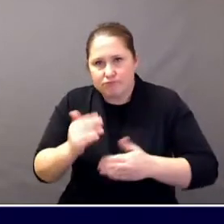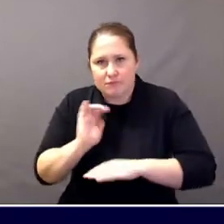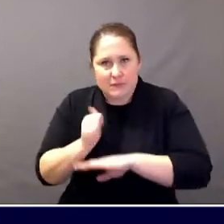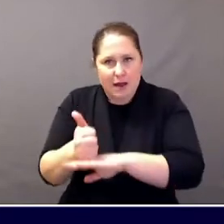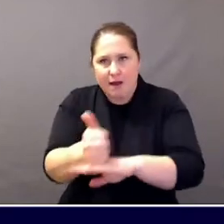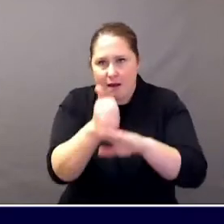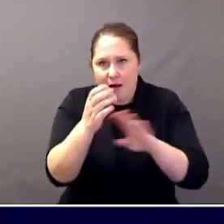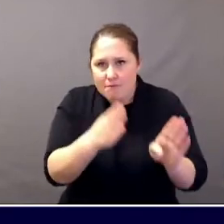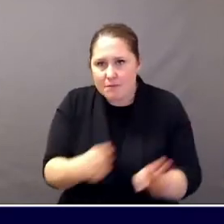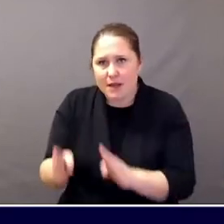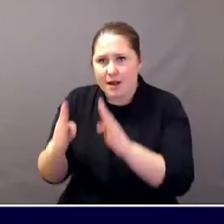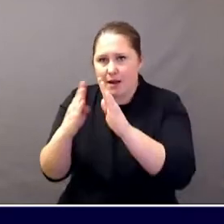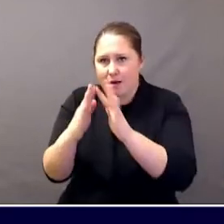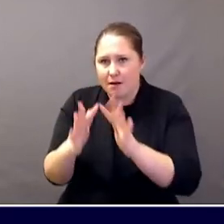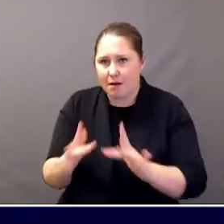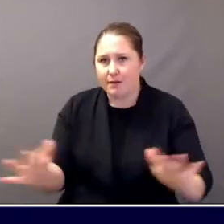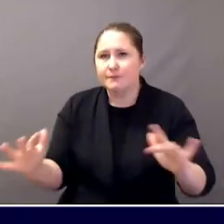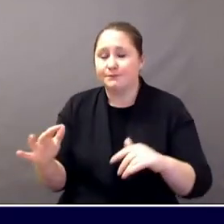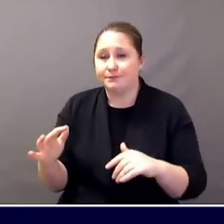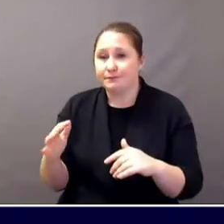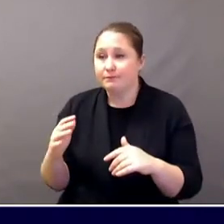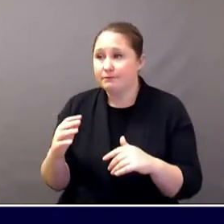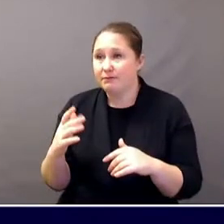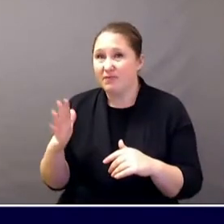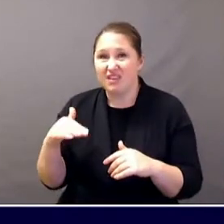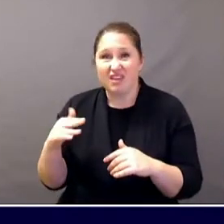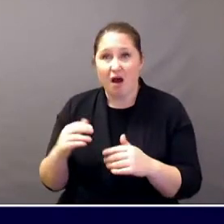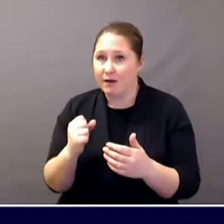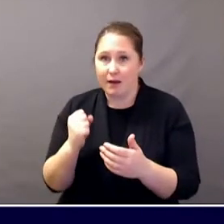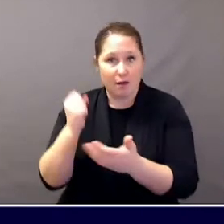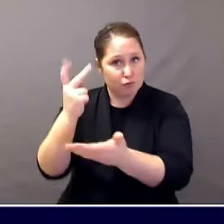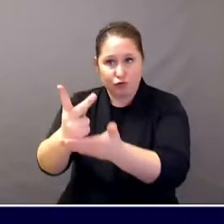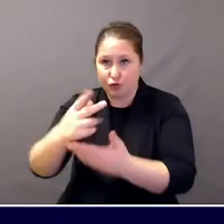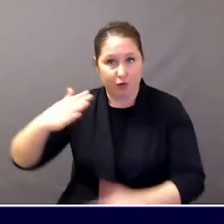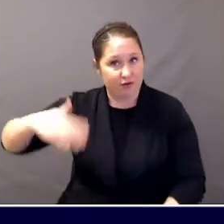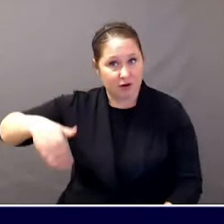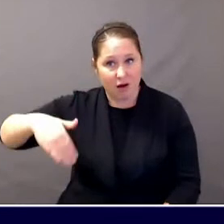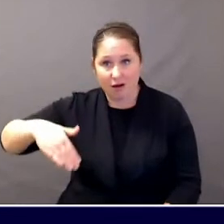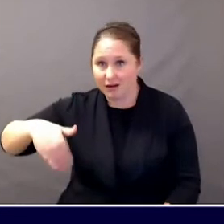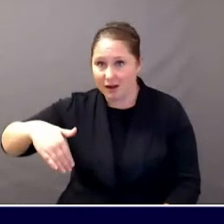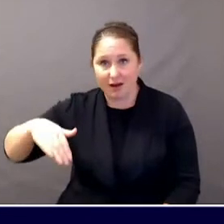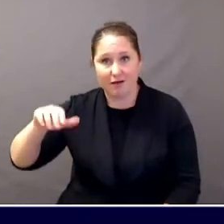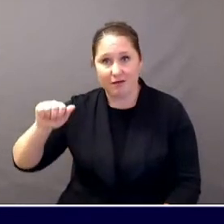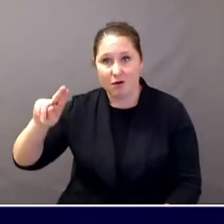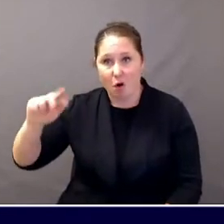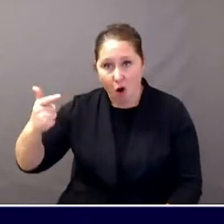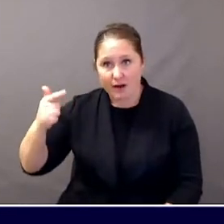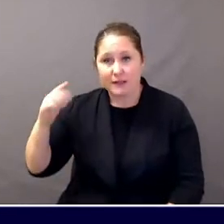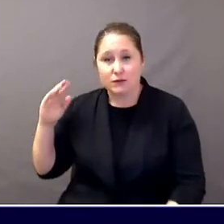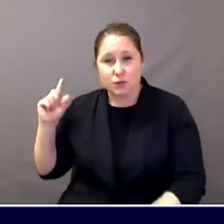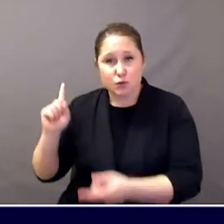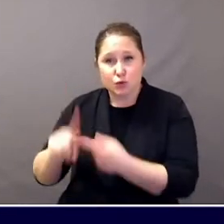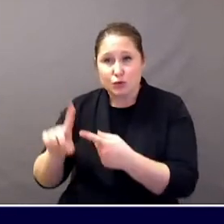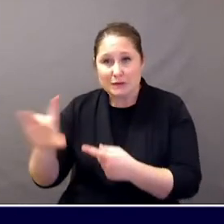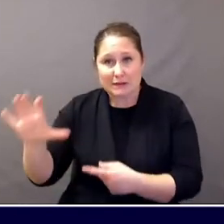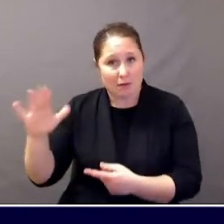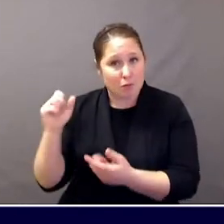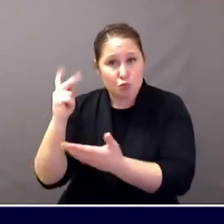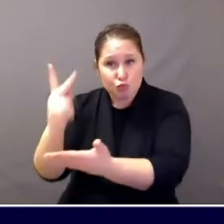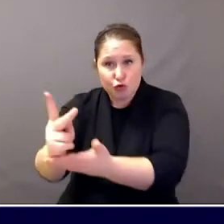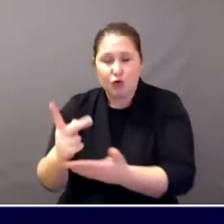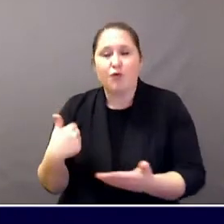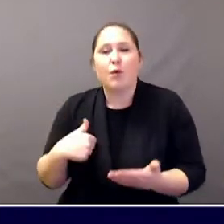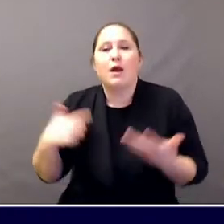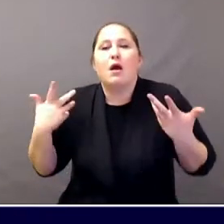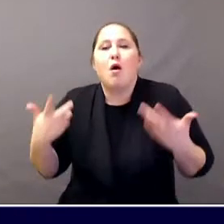were just in phase 3 trials and had not been validated, had not received emergency use authorization. But when we even heard a rumor